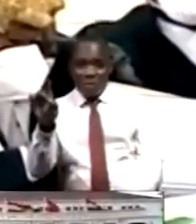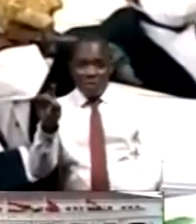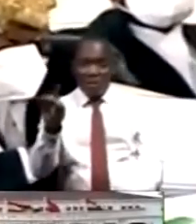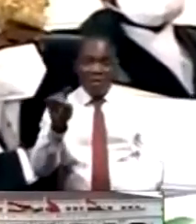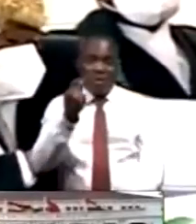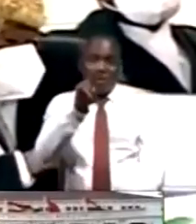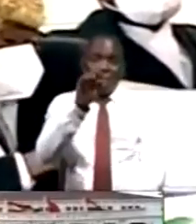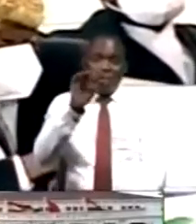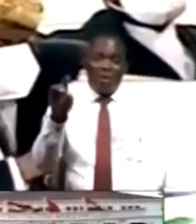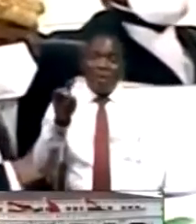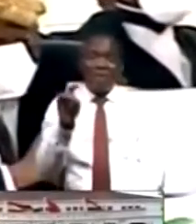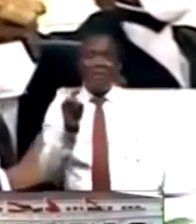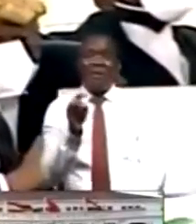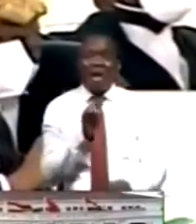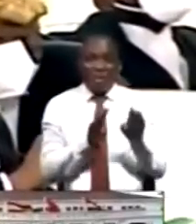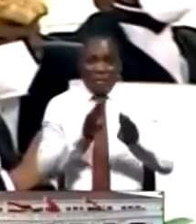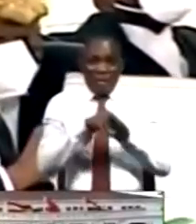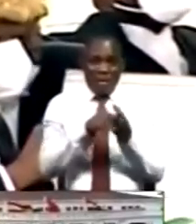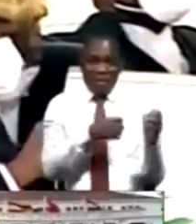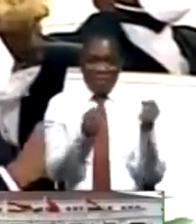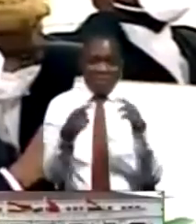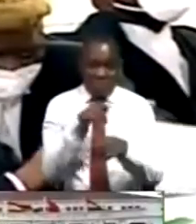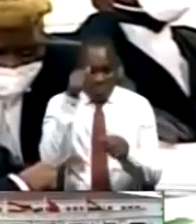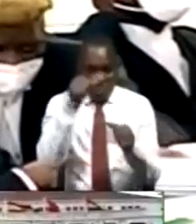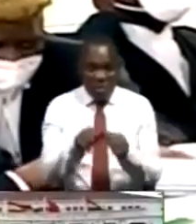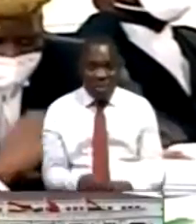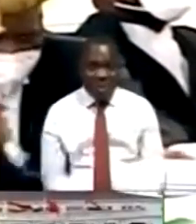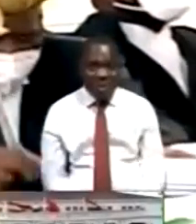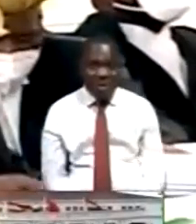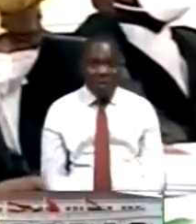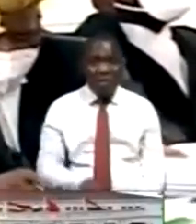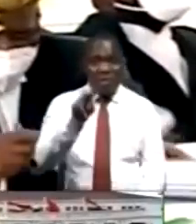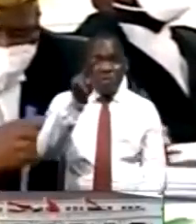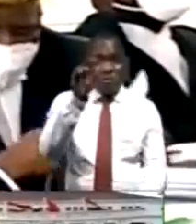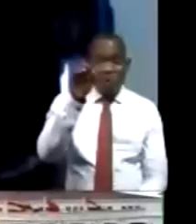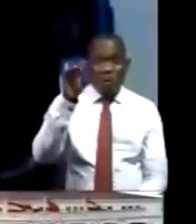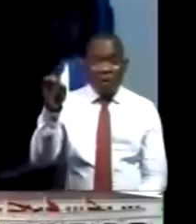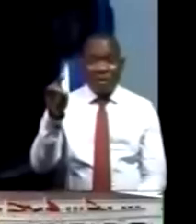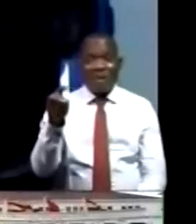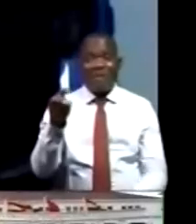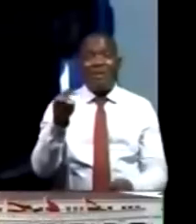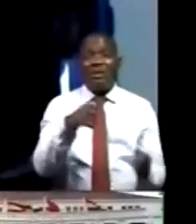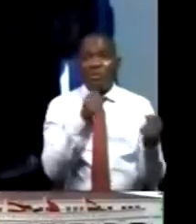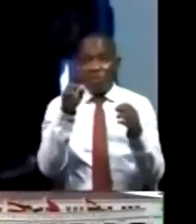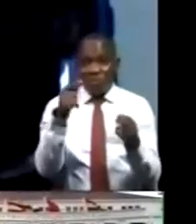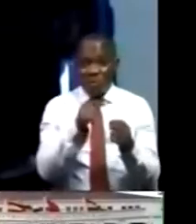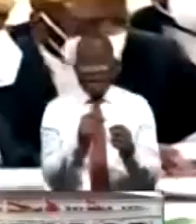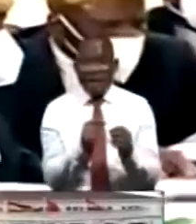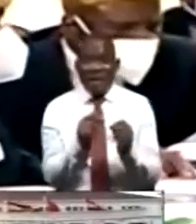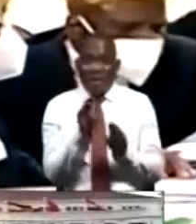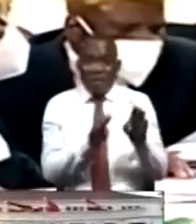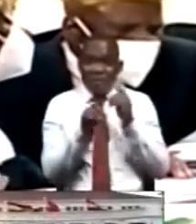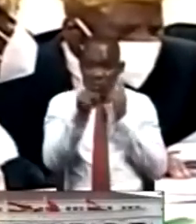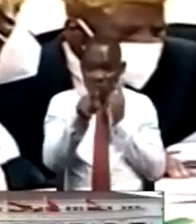conduct in the strong room. You remember? Yes, I do remember. When